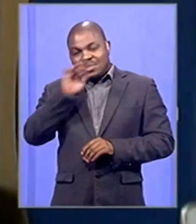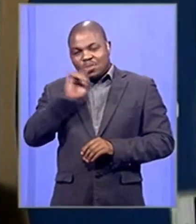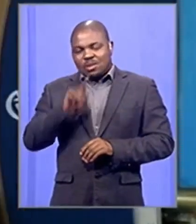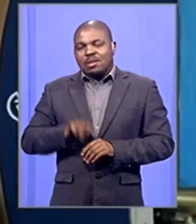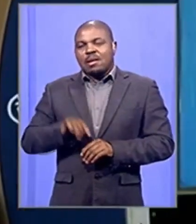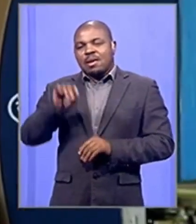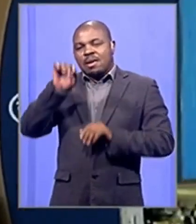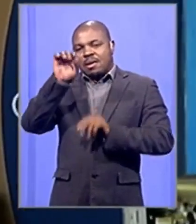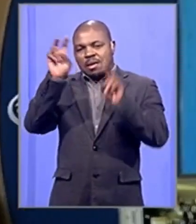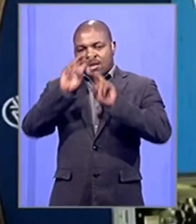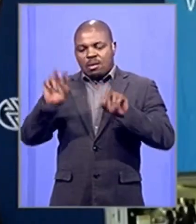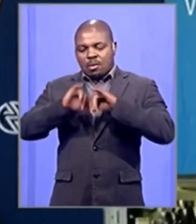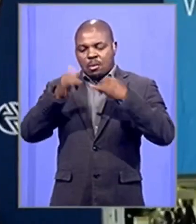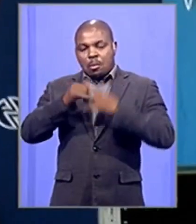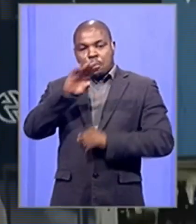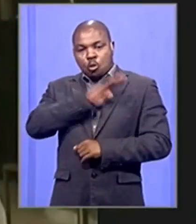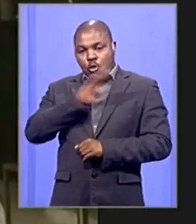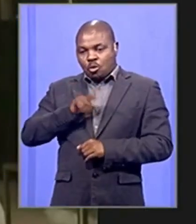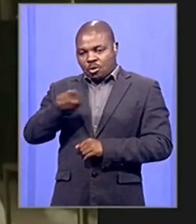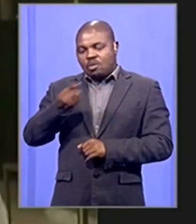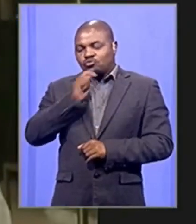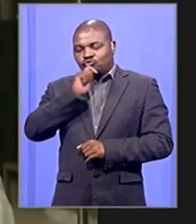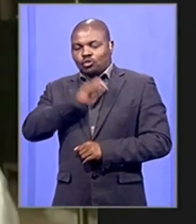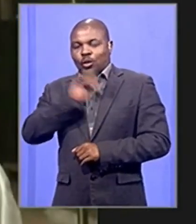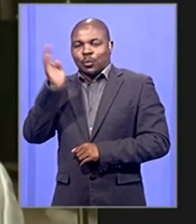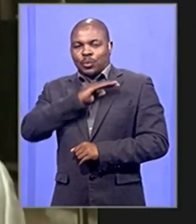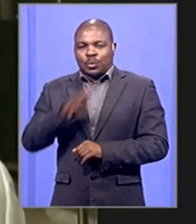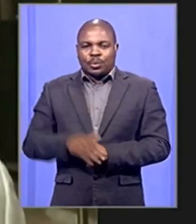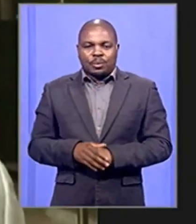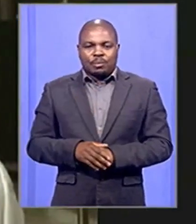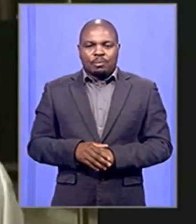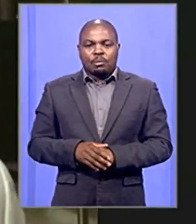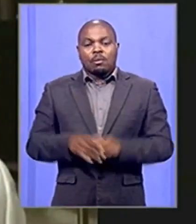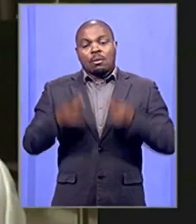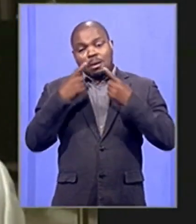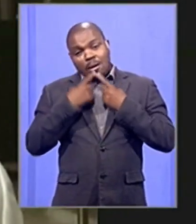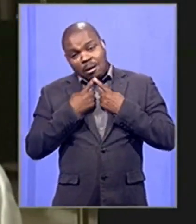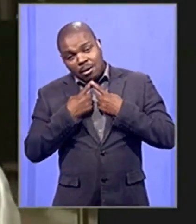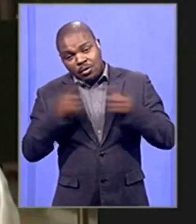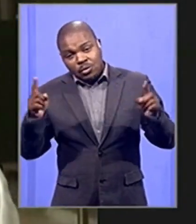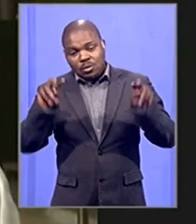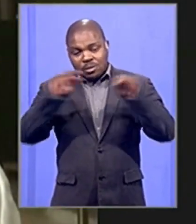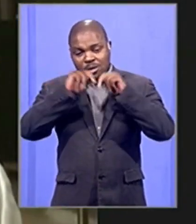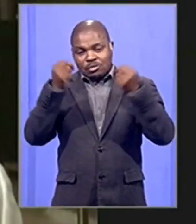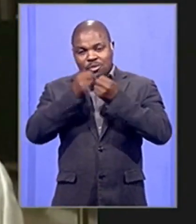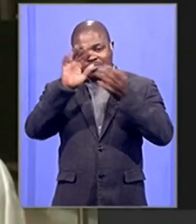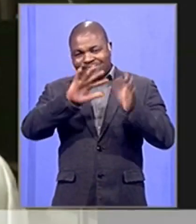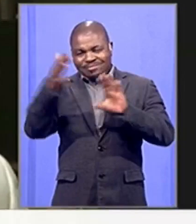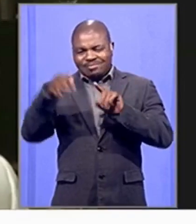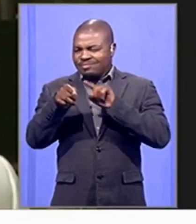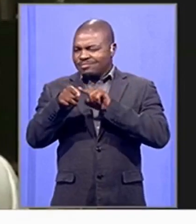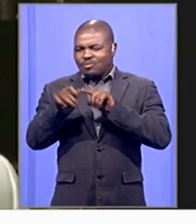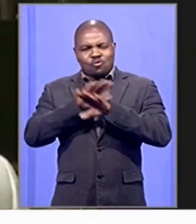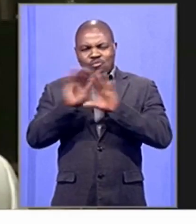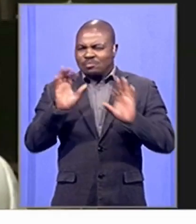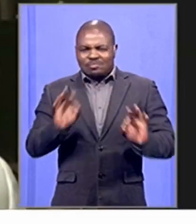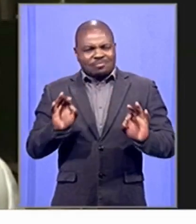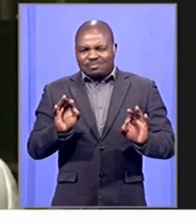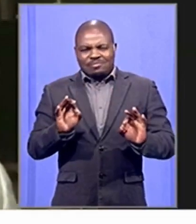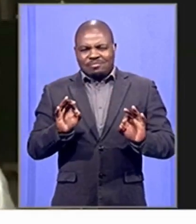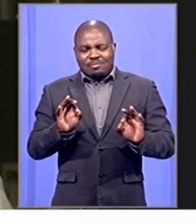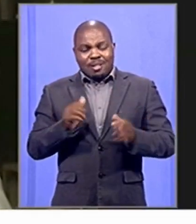ya Eskom. Declaring a state of national disaster is not only an inappropriate